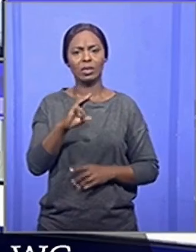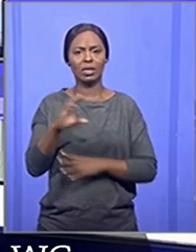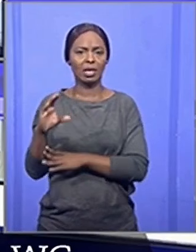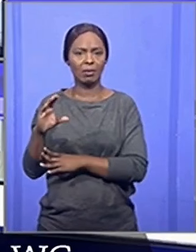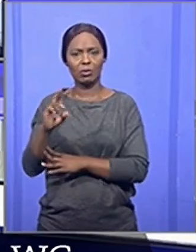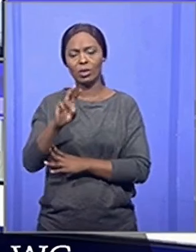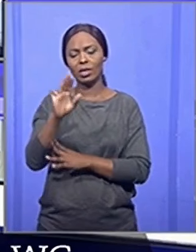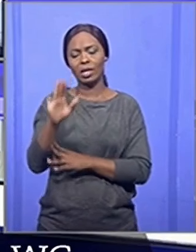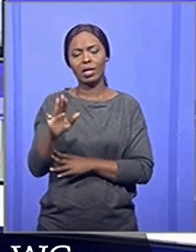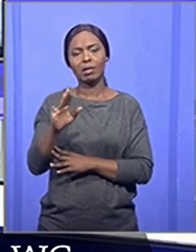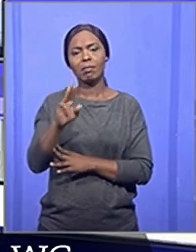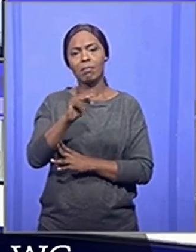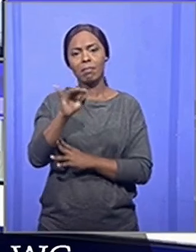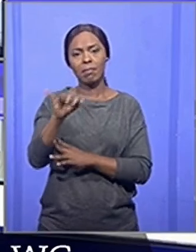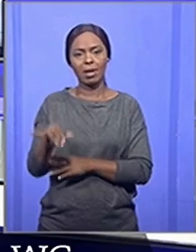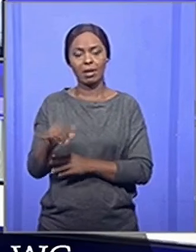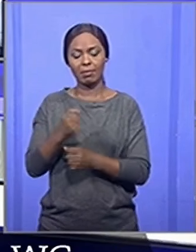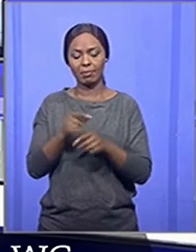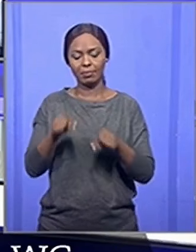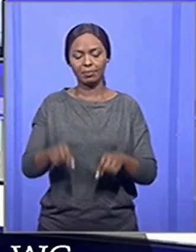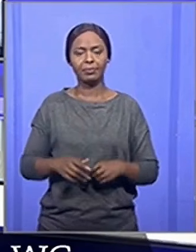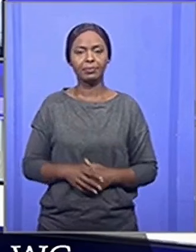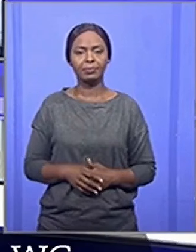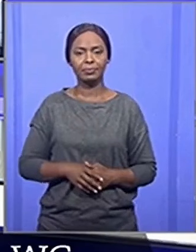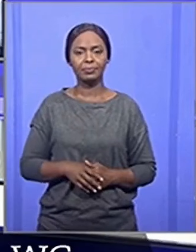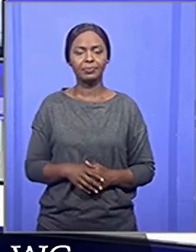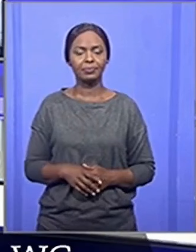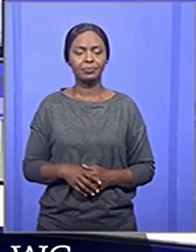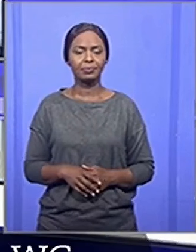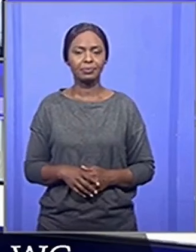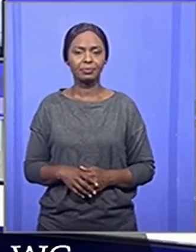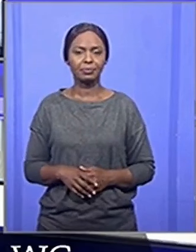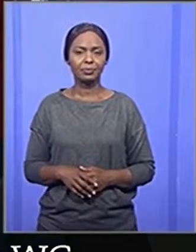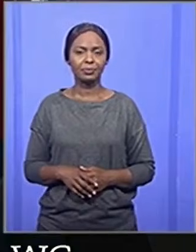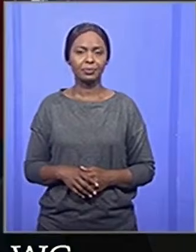ka la 2029 Motsheanong.